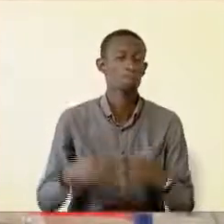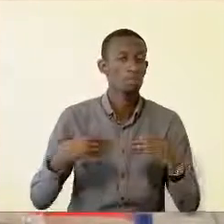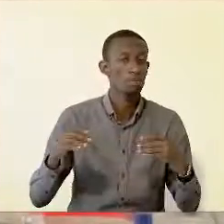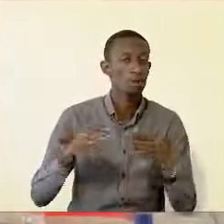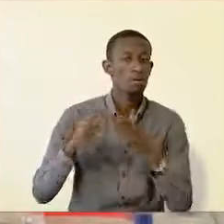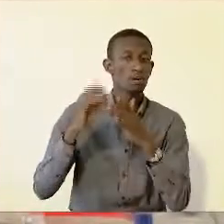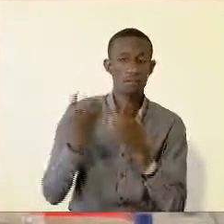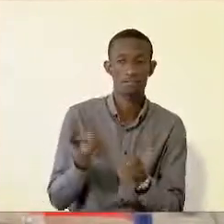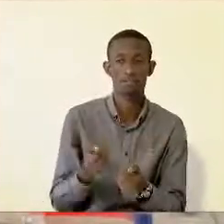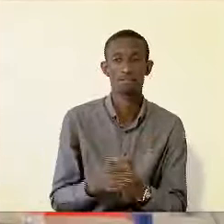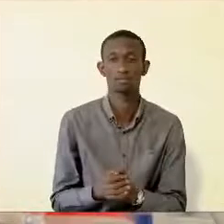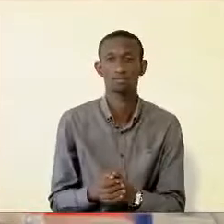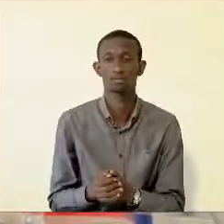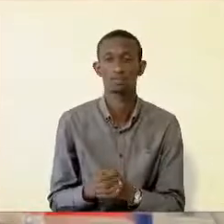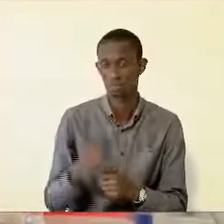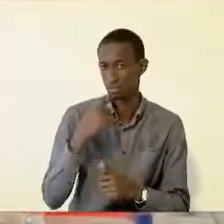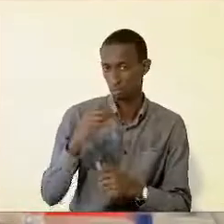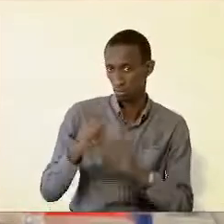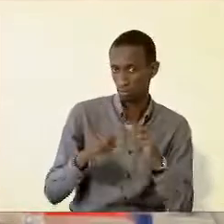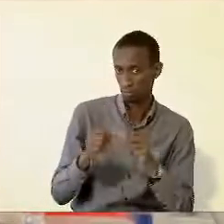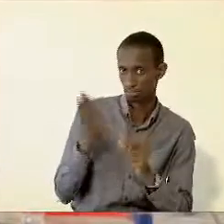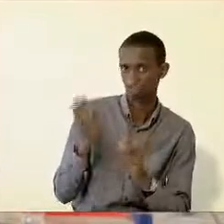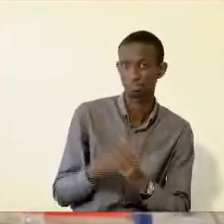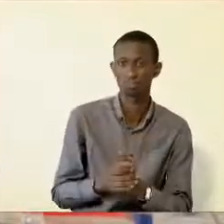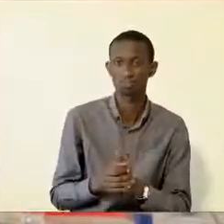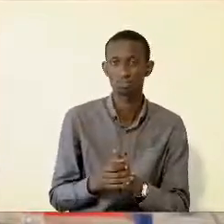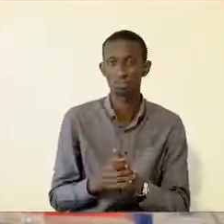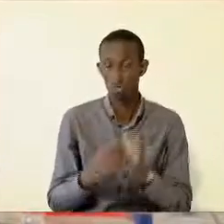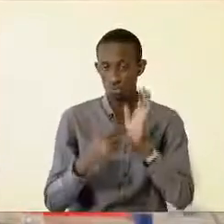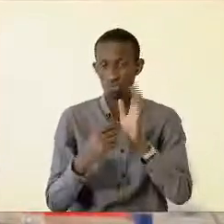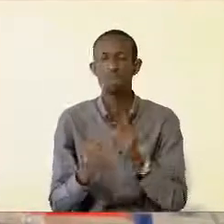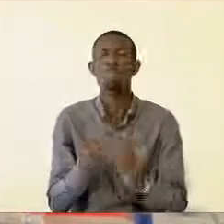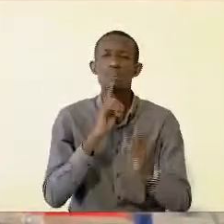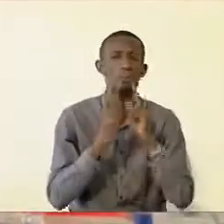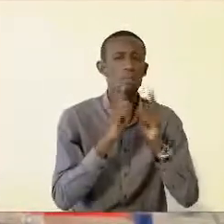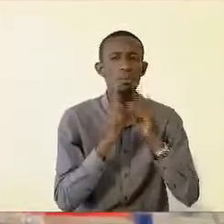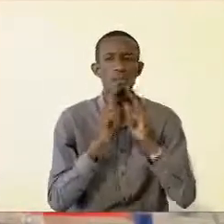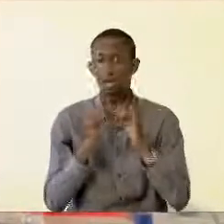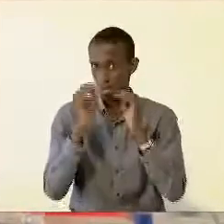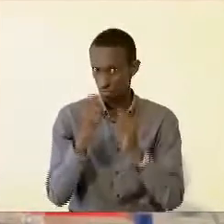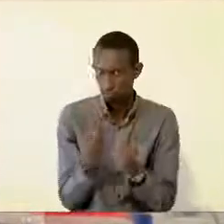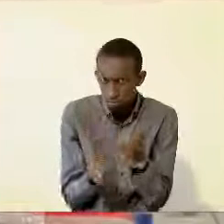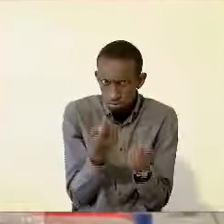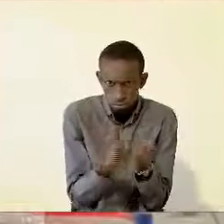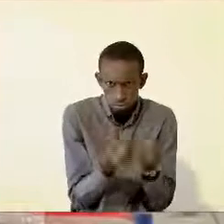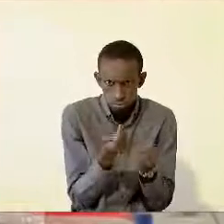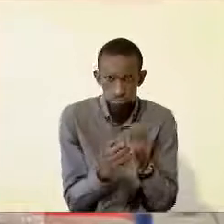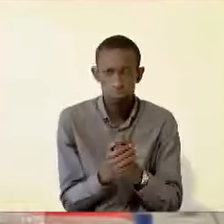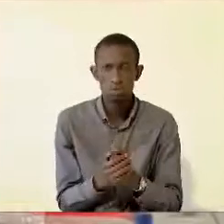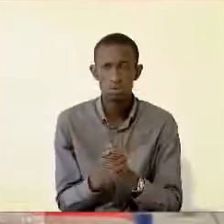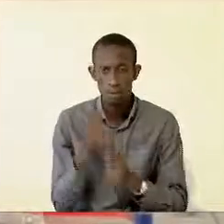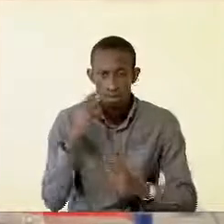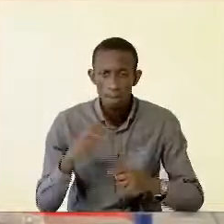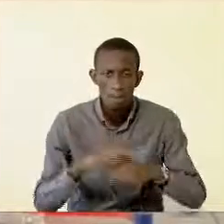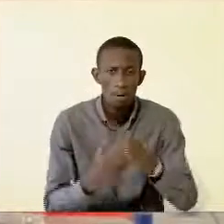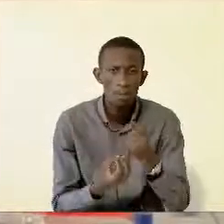property they have, I'm talking about, is that they color flames. So if you burn them, you will